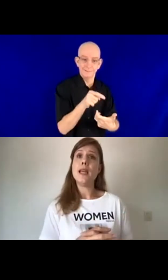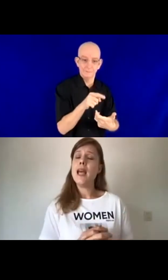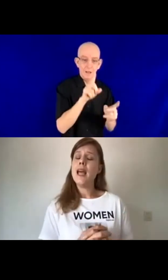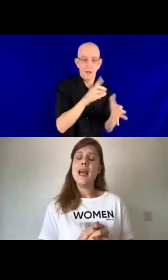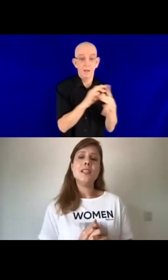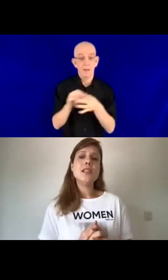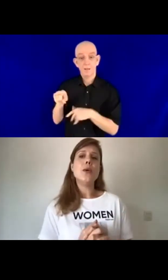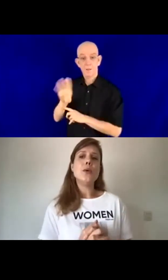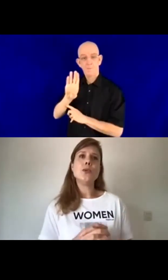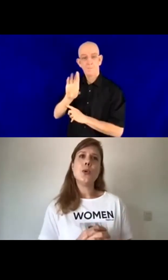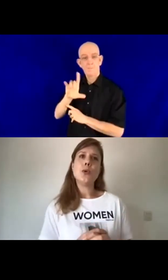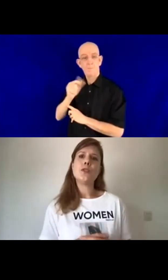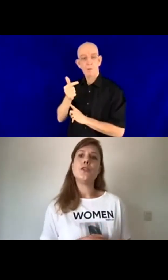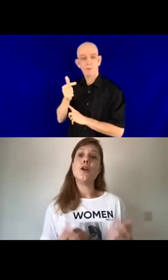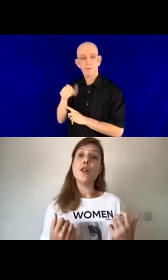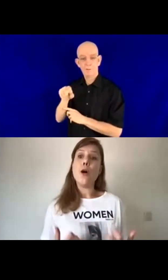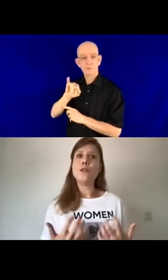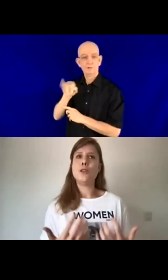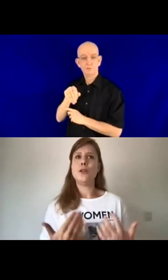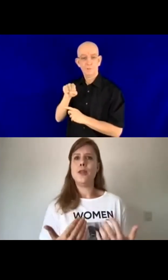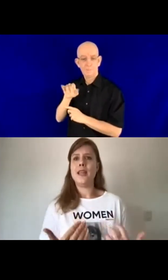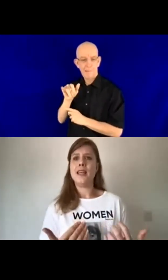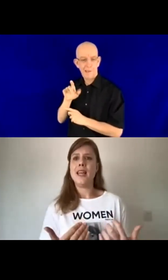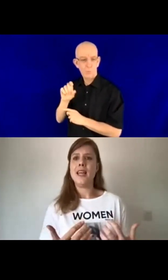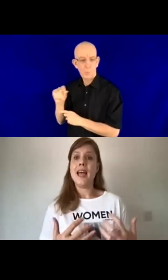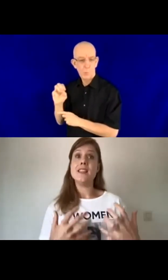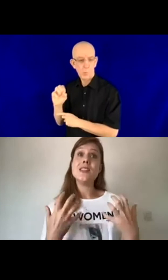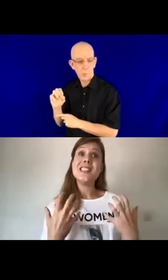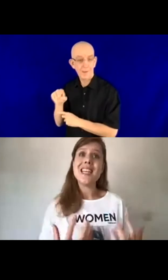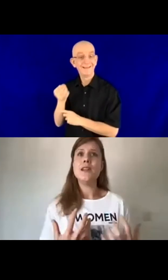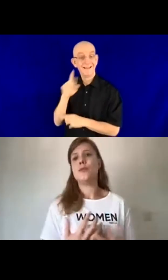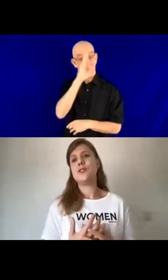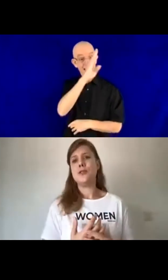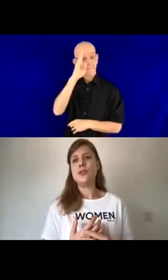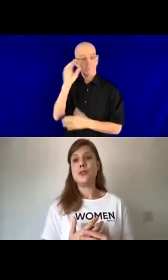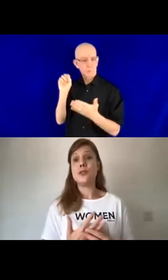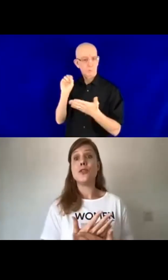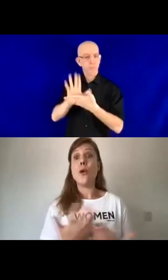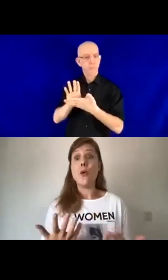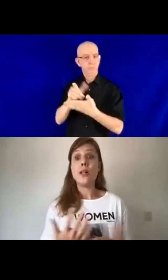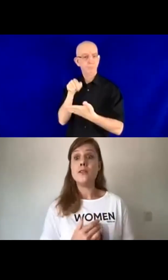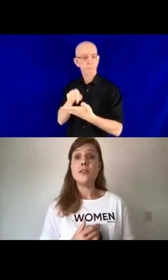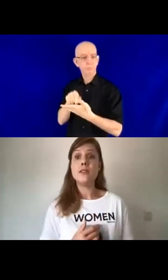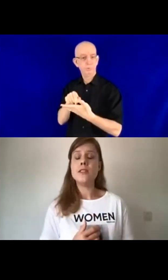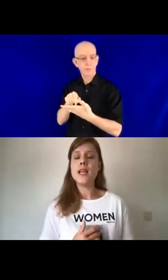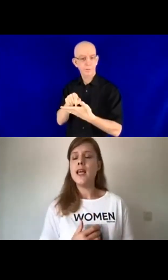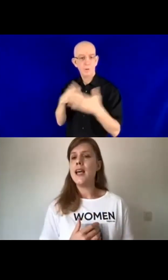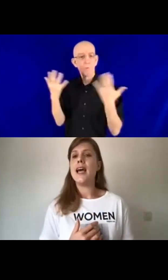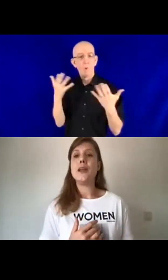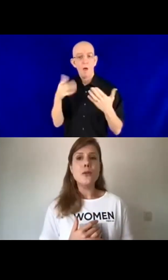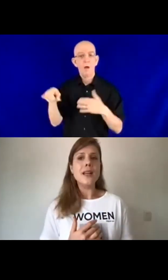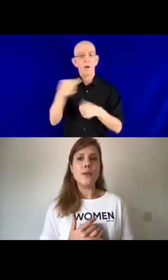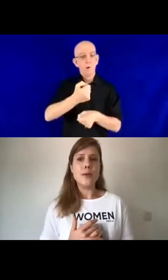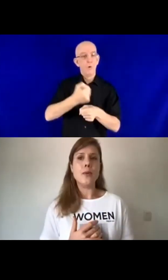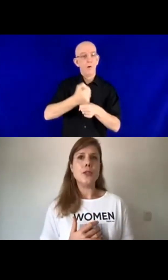pandemic. And she also calls for a long-term thinking and sustainable solutions for all involved. And